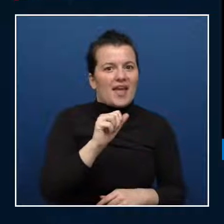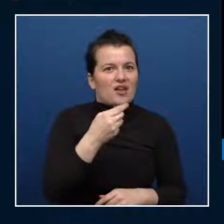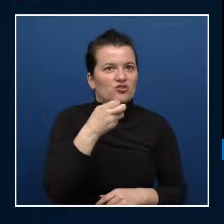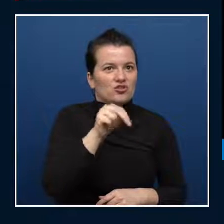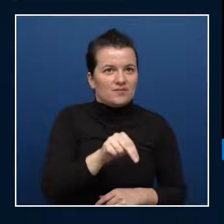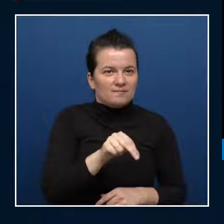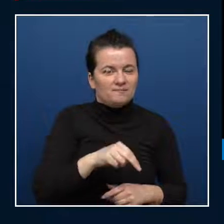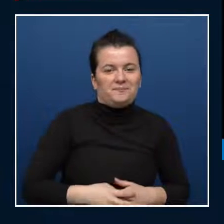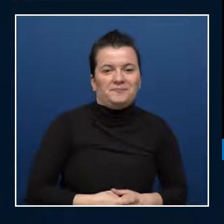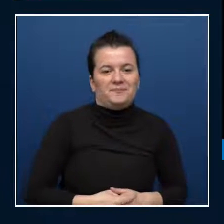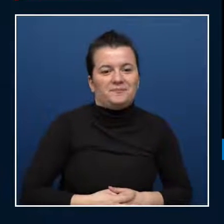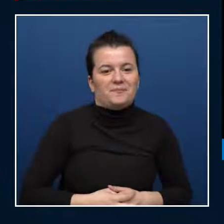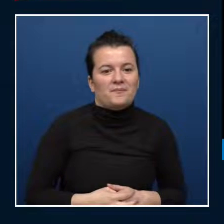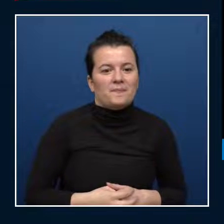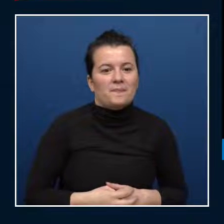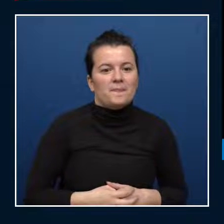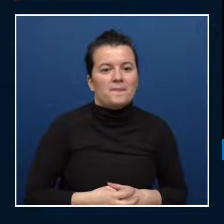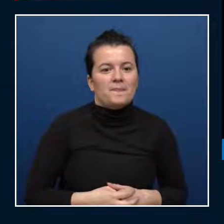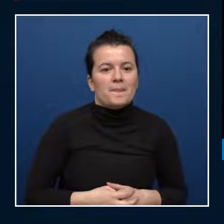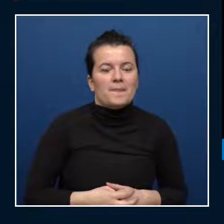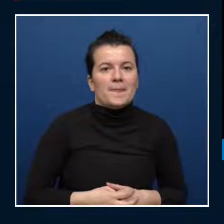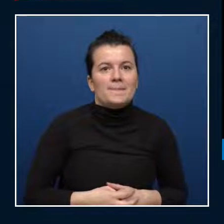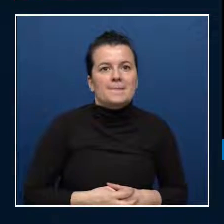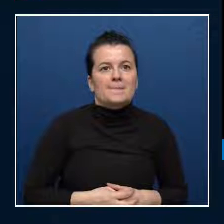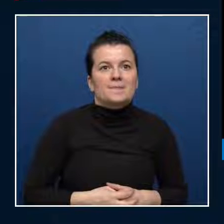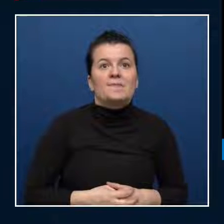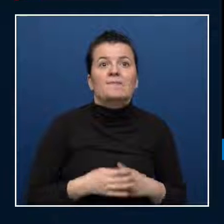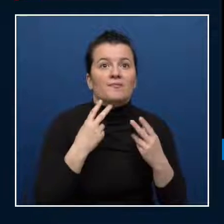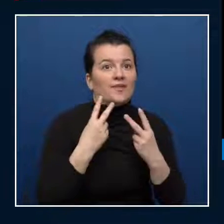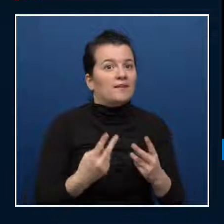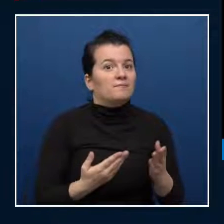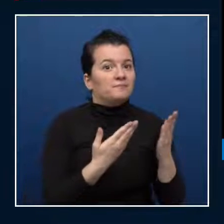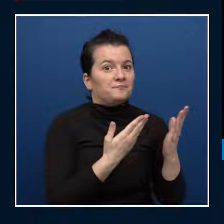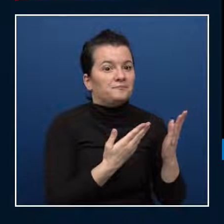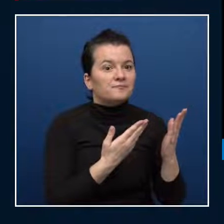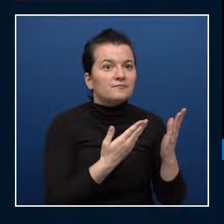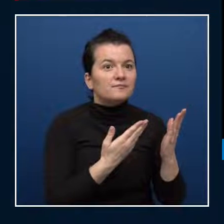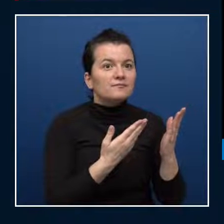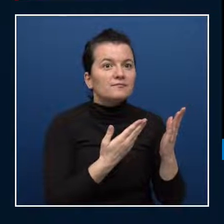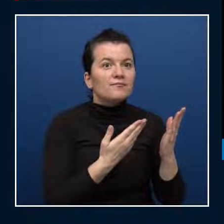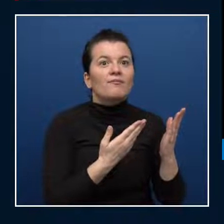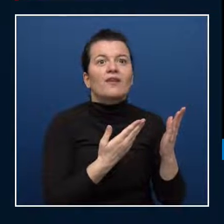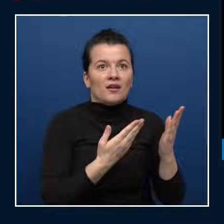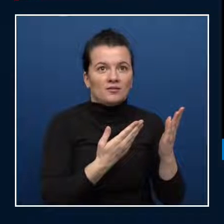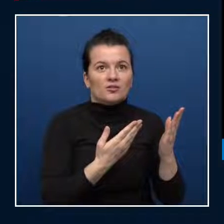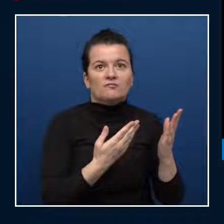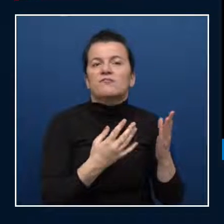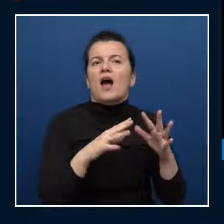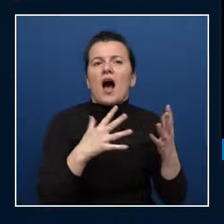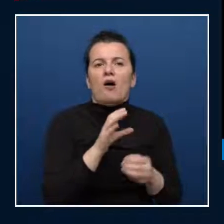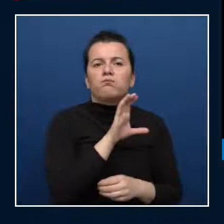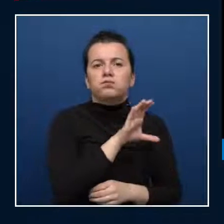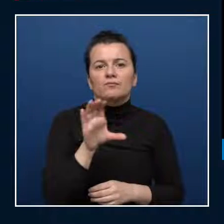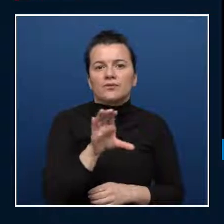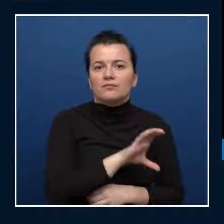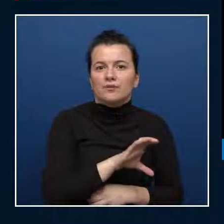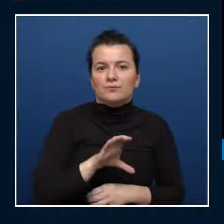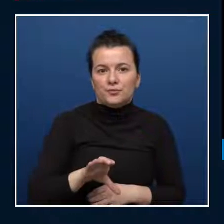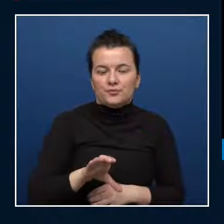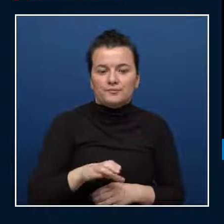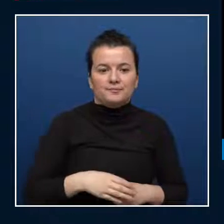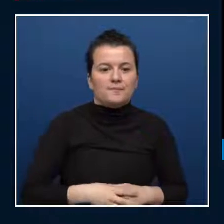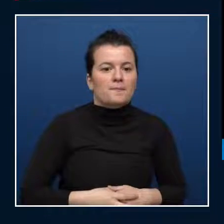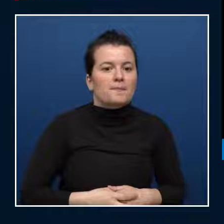what we saw with the Azure Load Balancer, we have different components that make up the application gateway. This again can be a kind